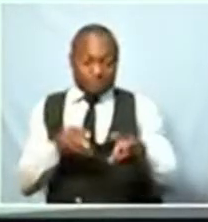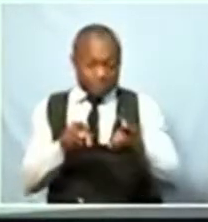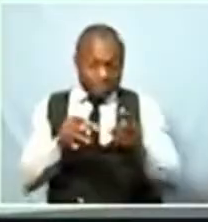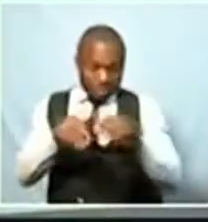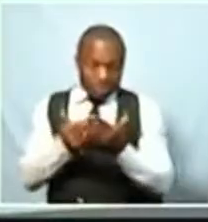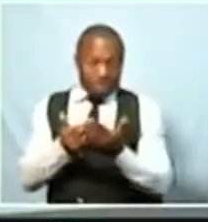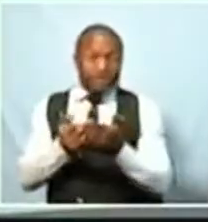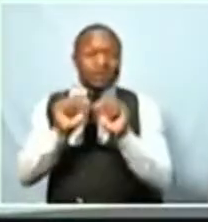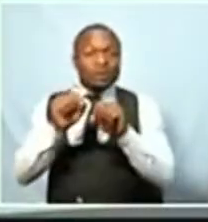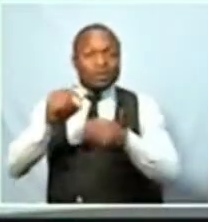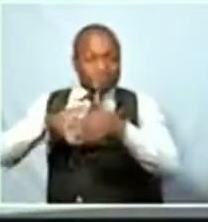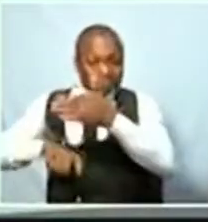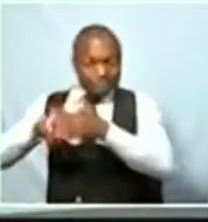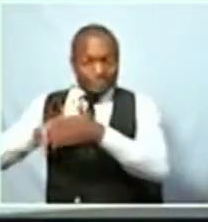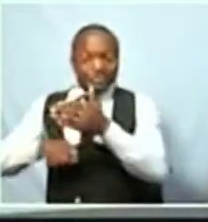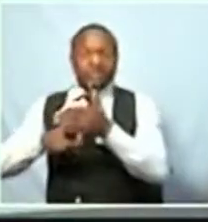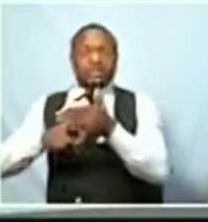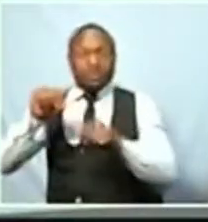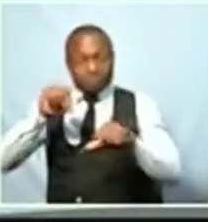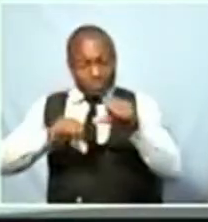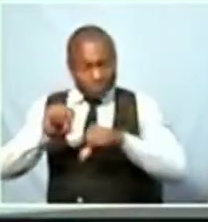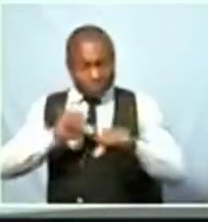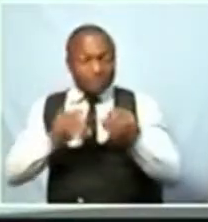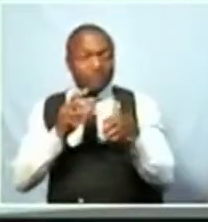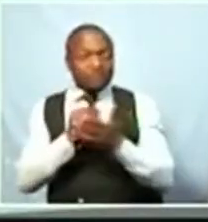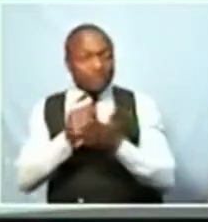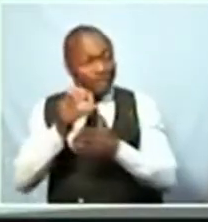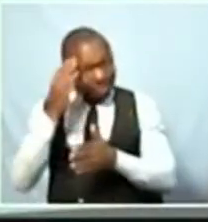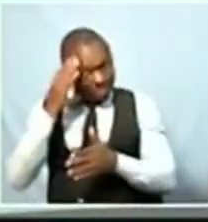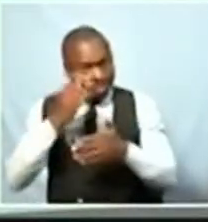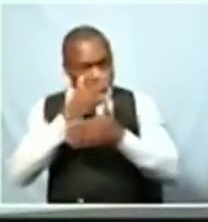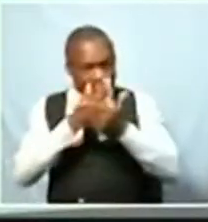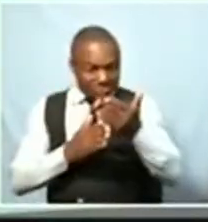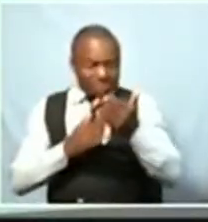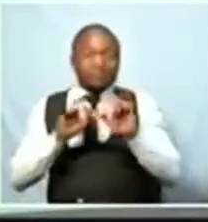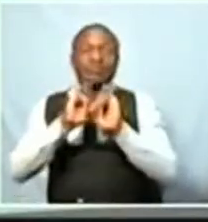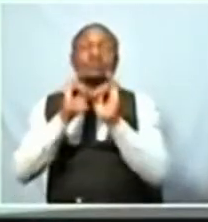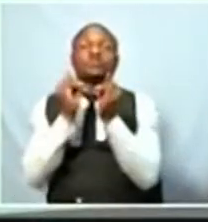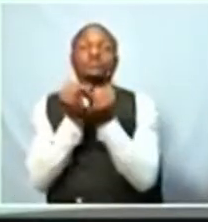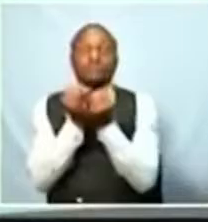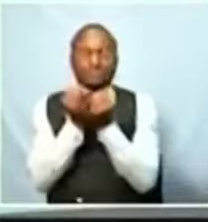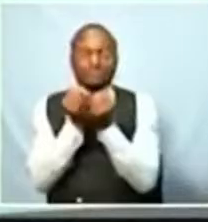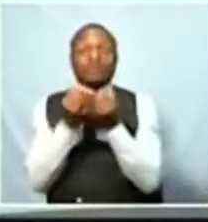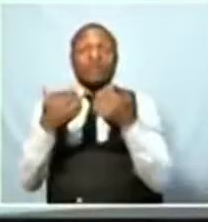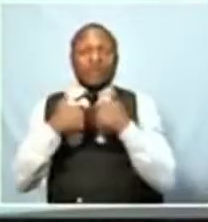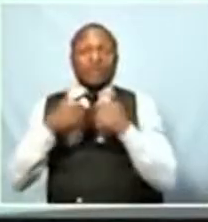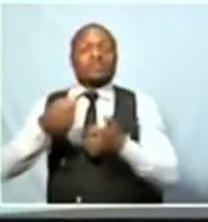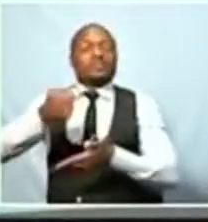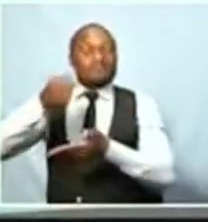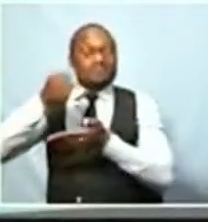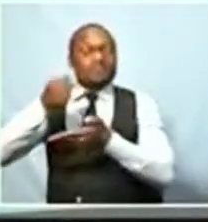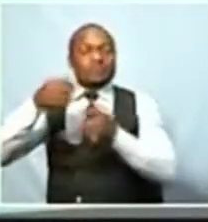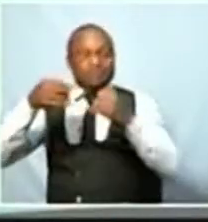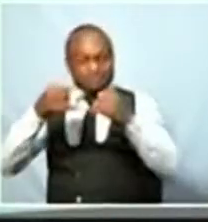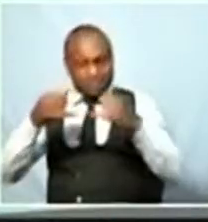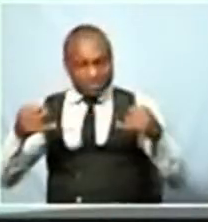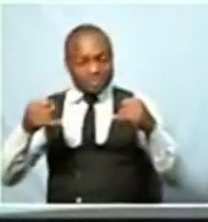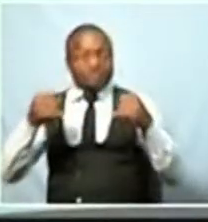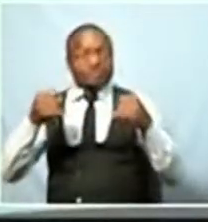to charge these audit fees. I know that some agencies already have a budget line on